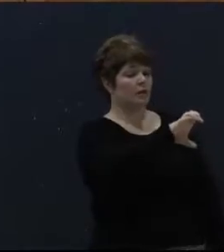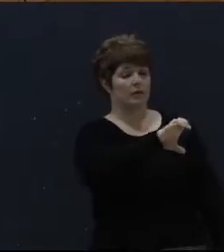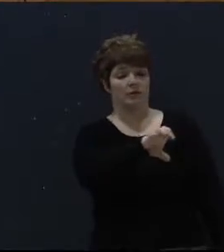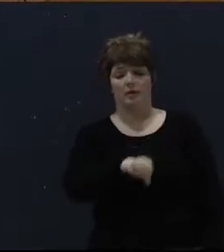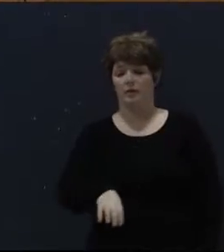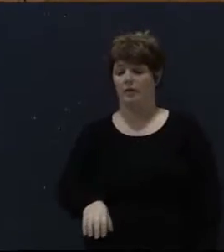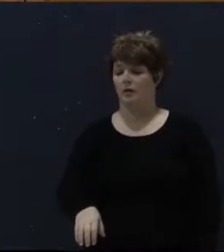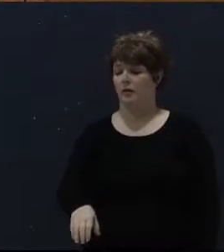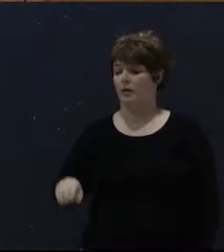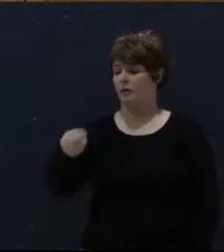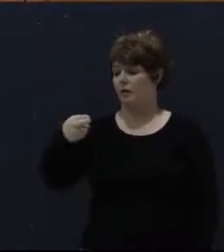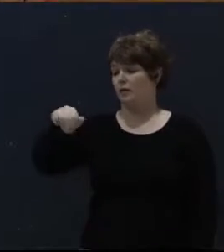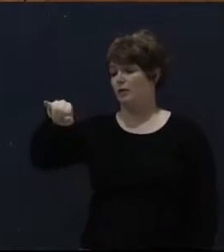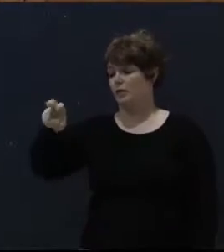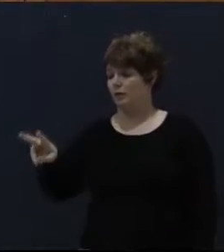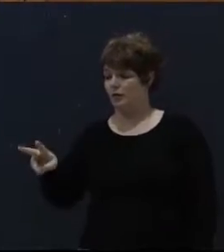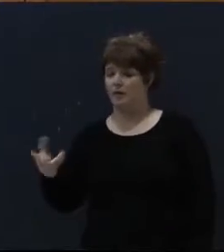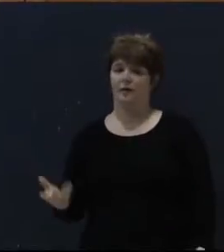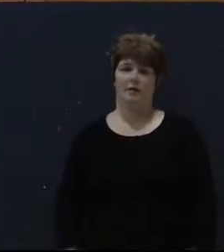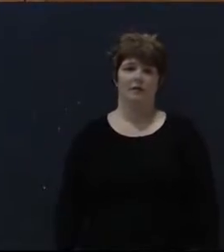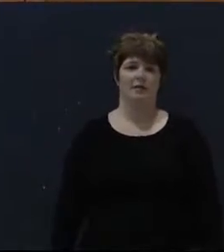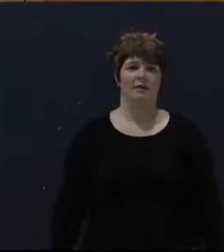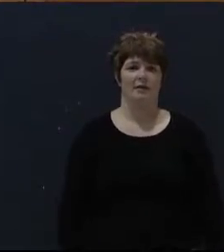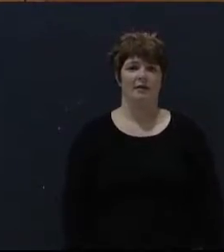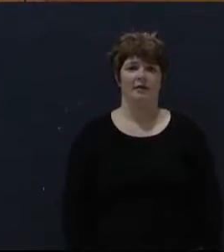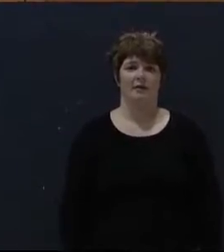and the HIV and